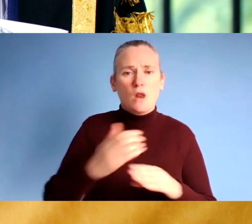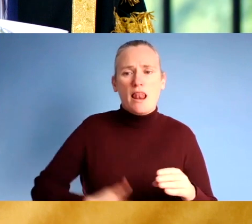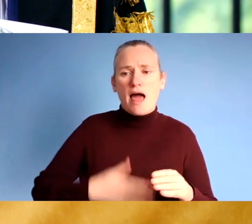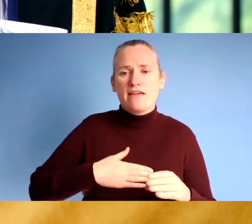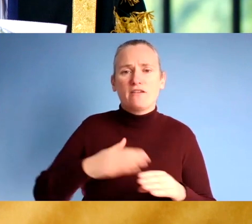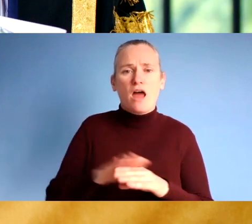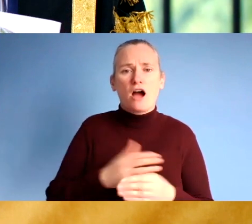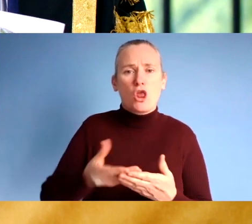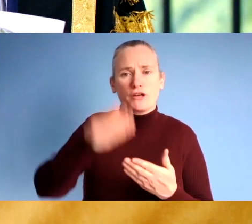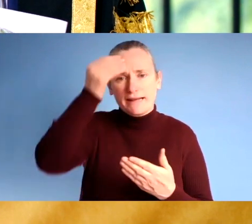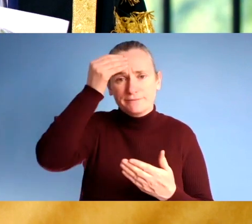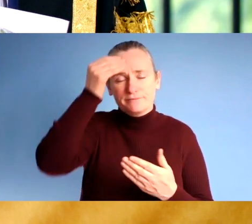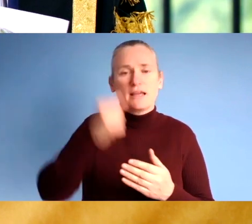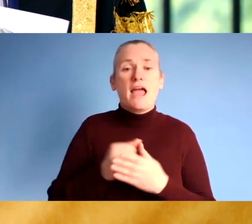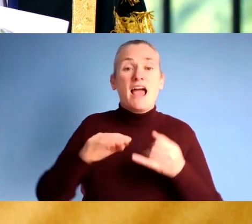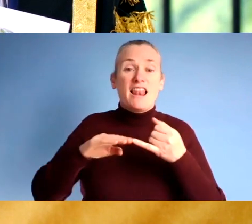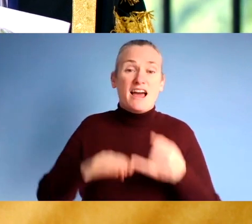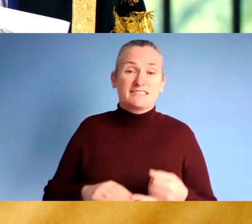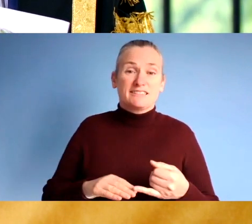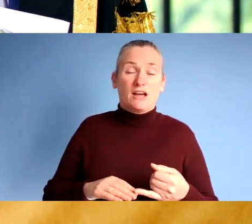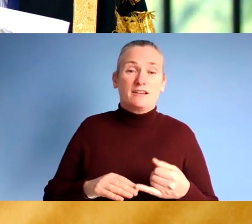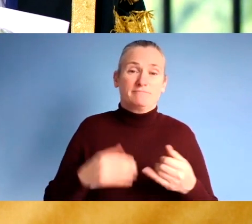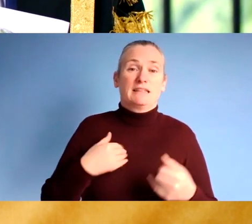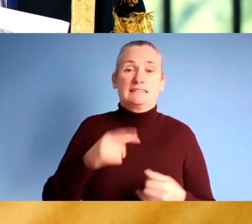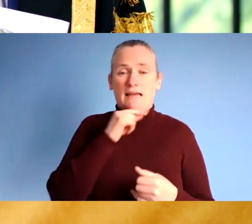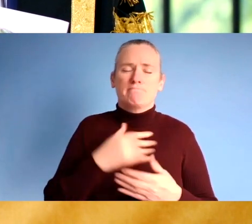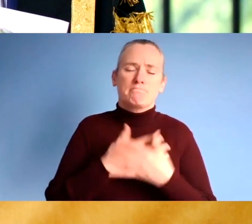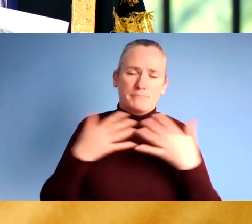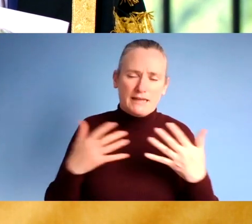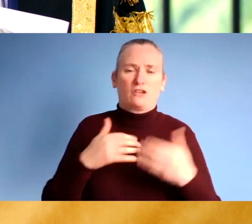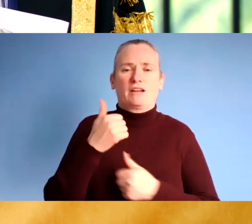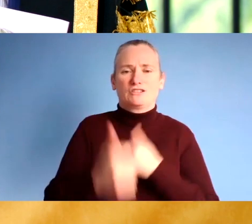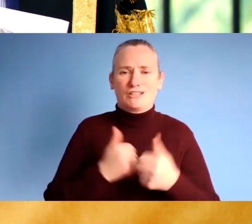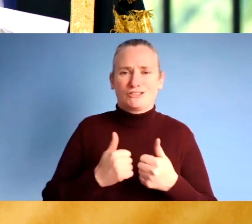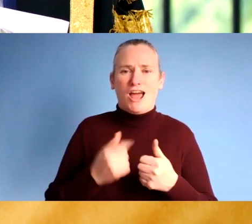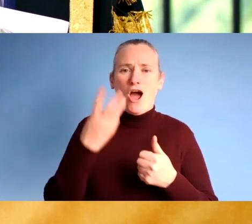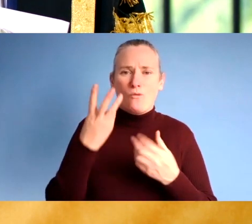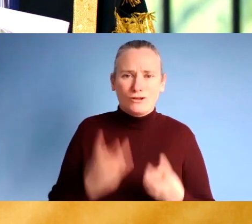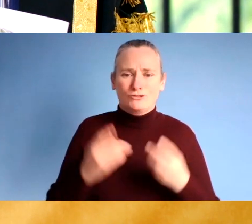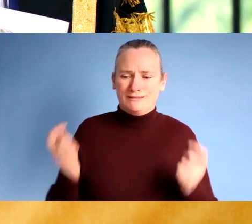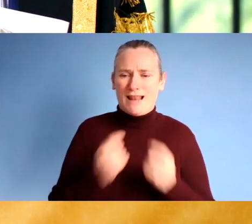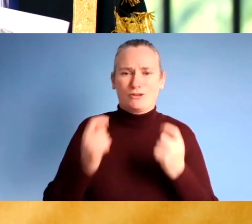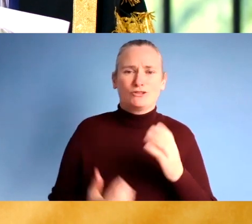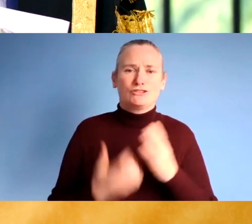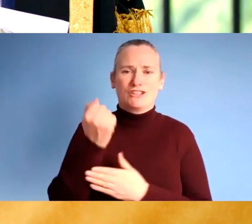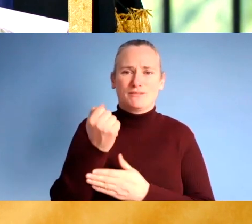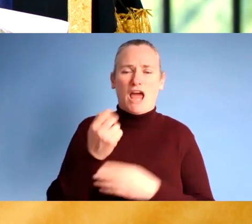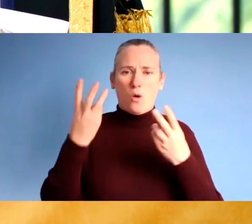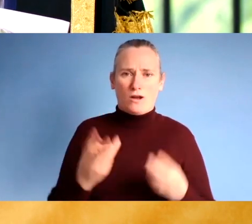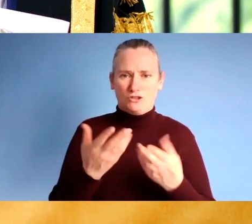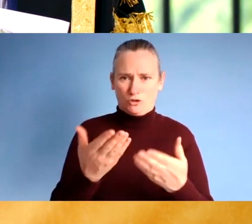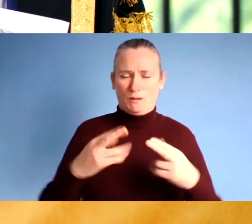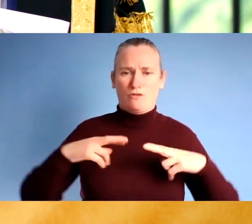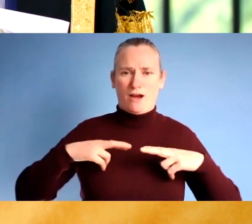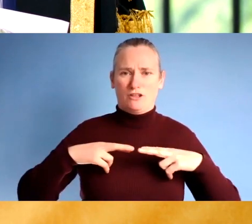learning. Finally, it remains for me to say a heartfelt congratulations. I want you to celebrate your achievement. I want you to be